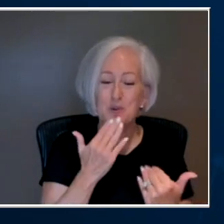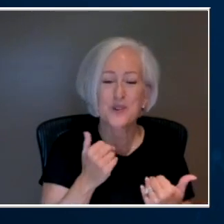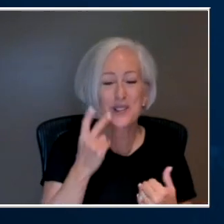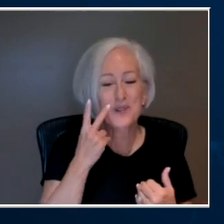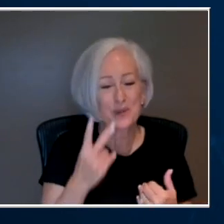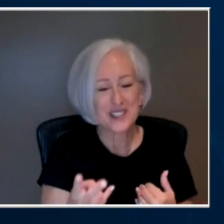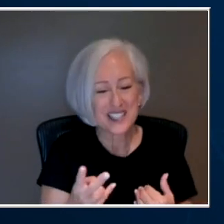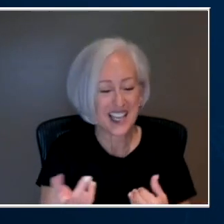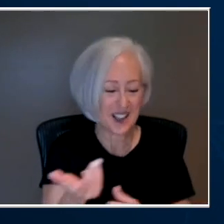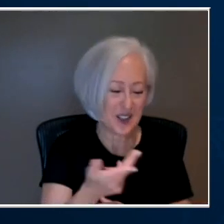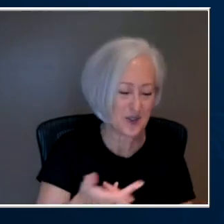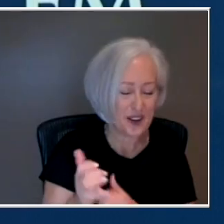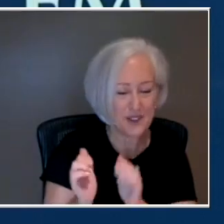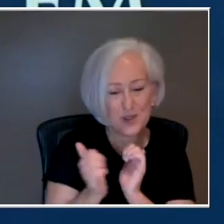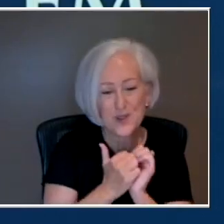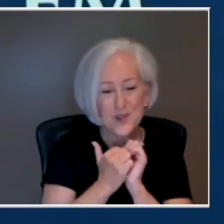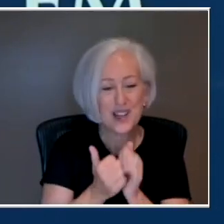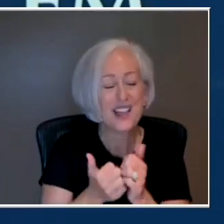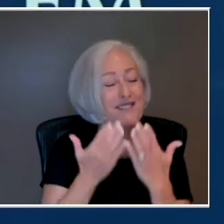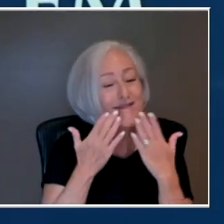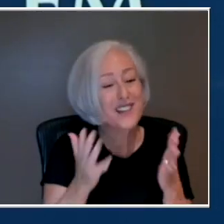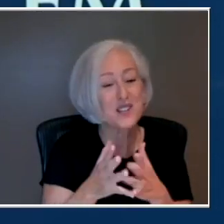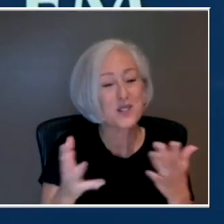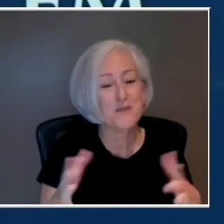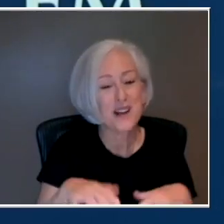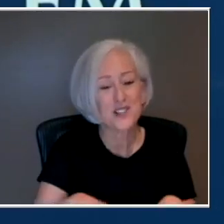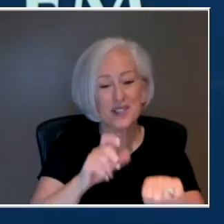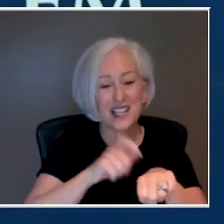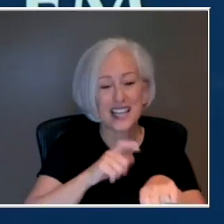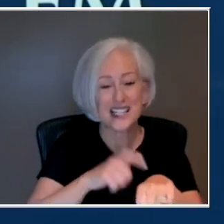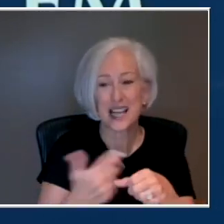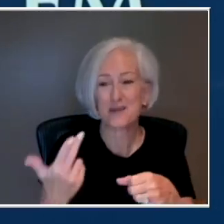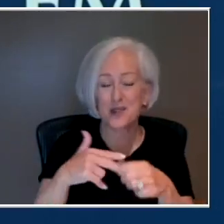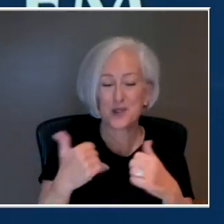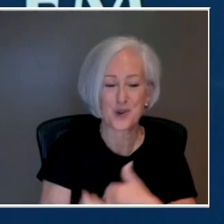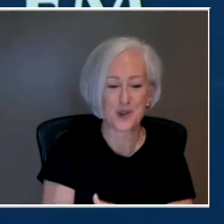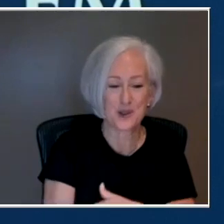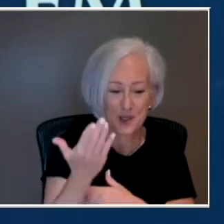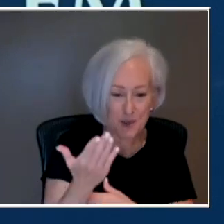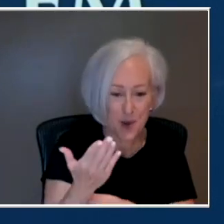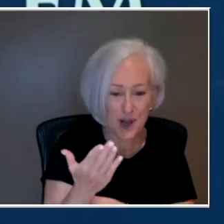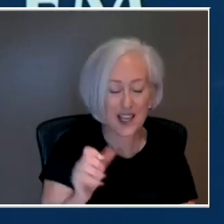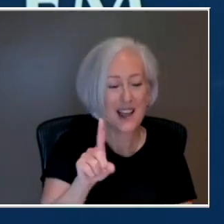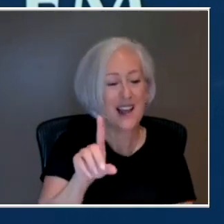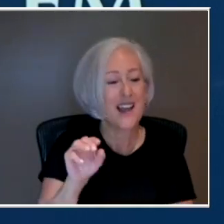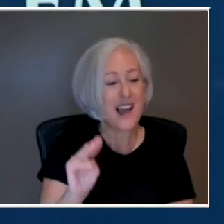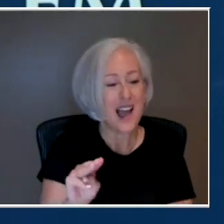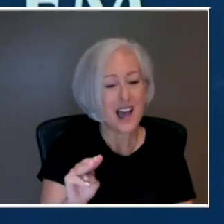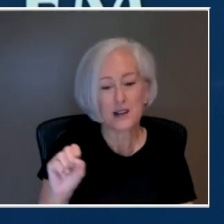3 of you together. Thank you so much for taking time to join us this morning. Adam,